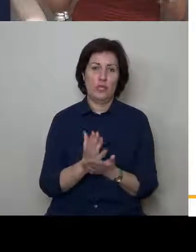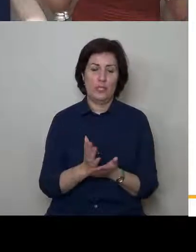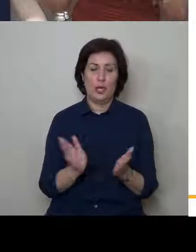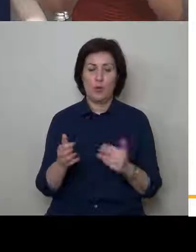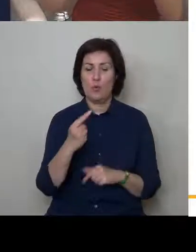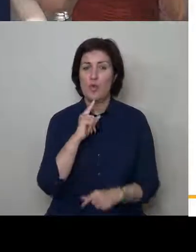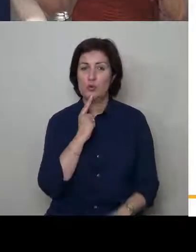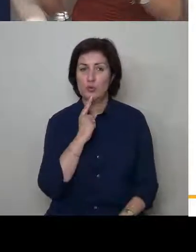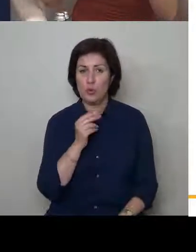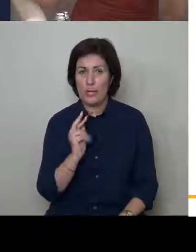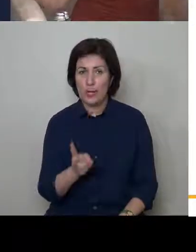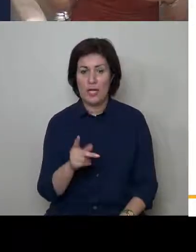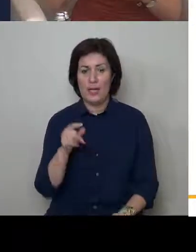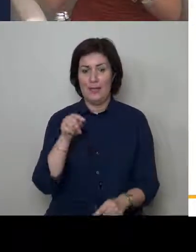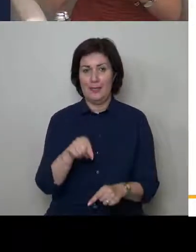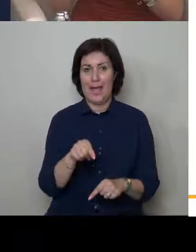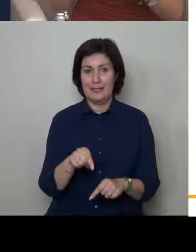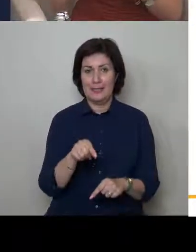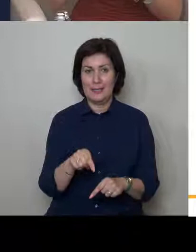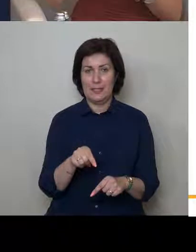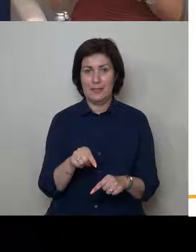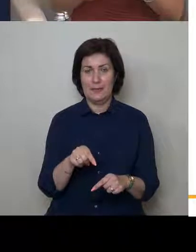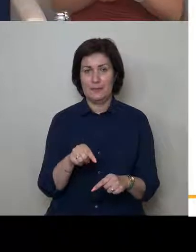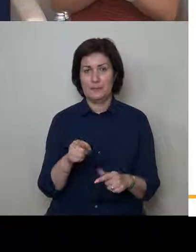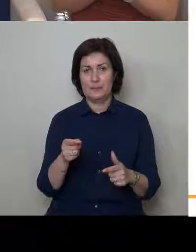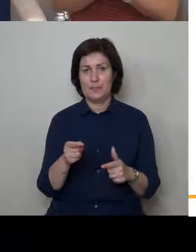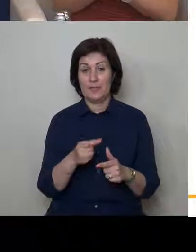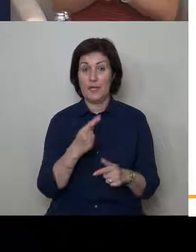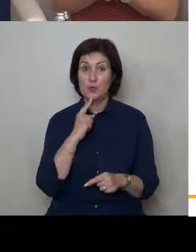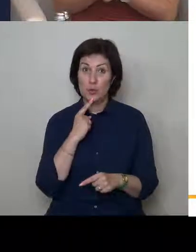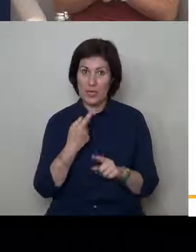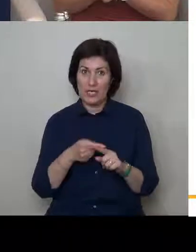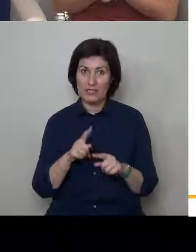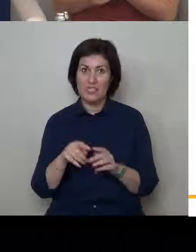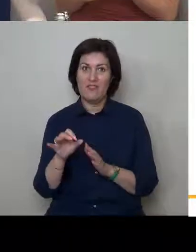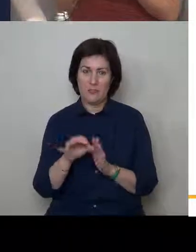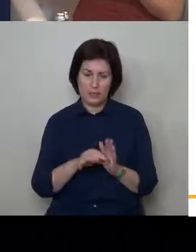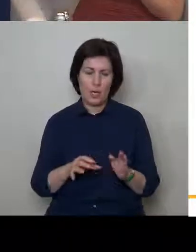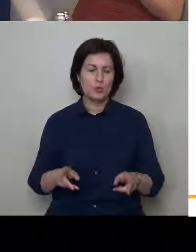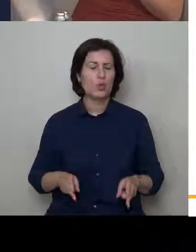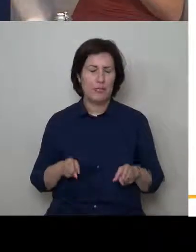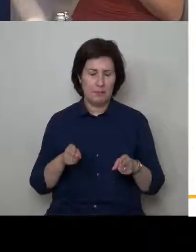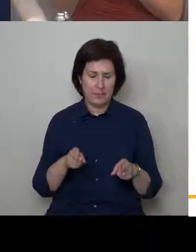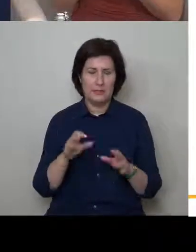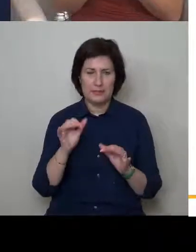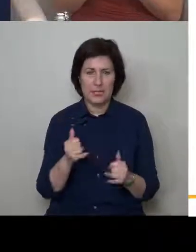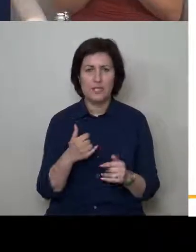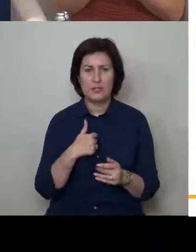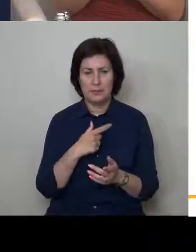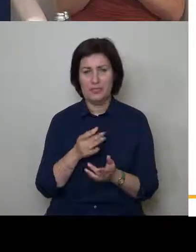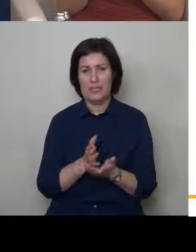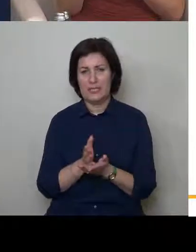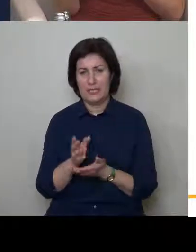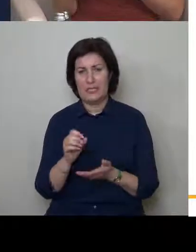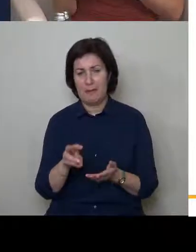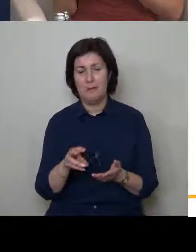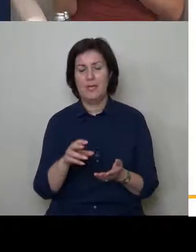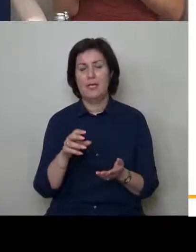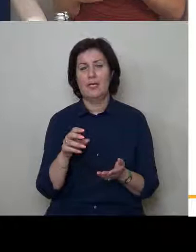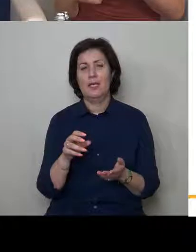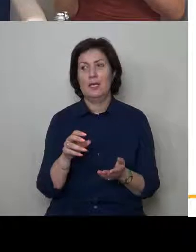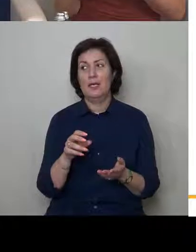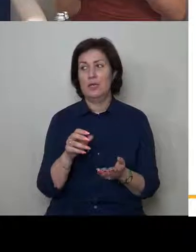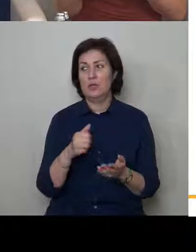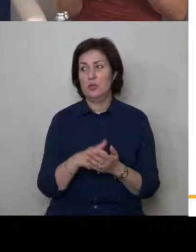of a candidate. If, for example, today there is a box of candies, well, candies, that's criminal liability at one because